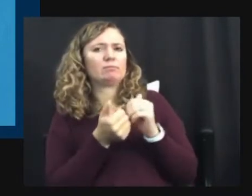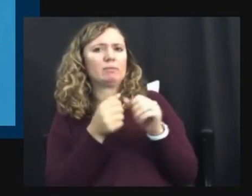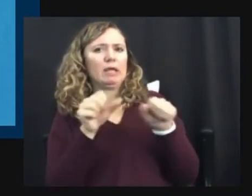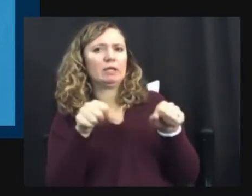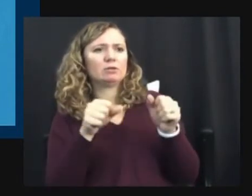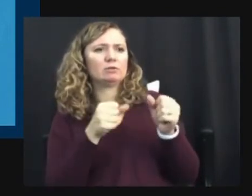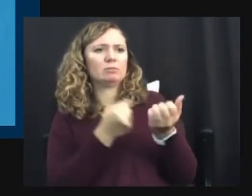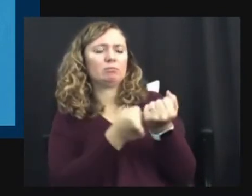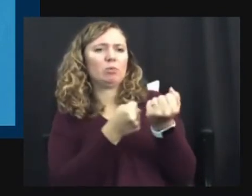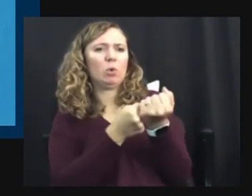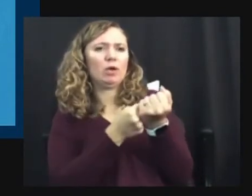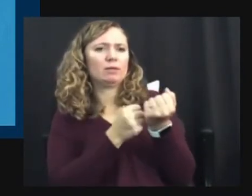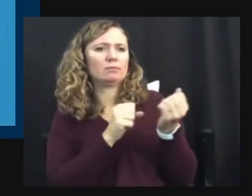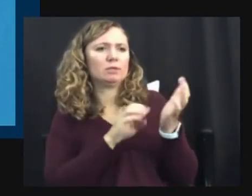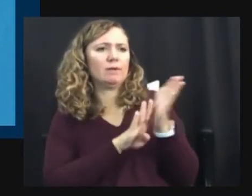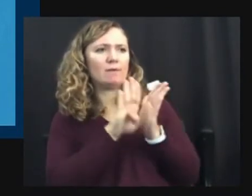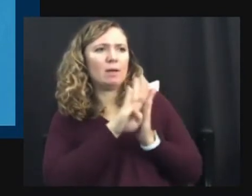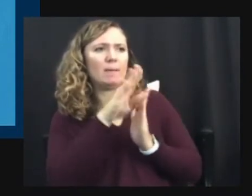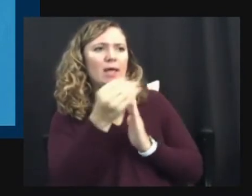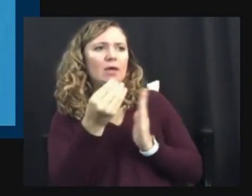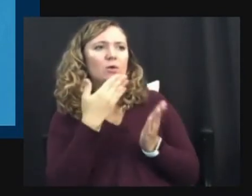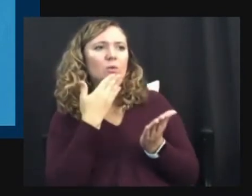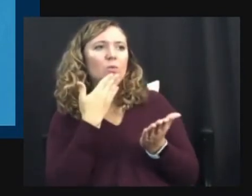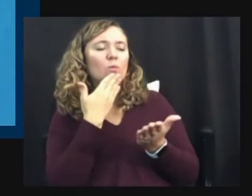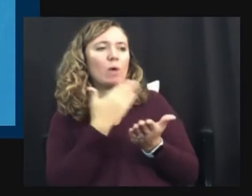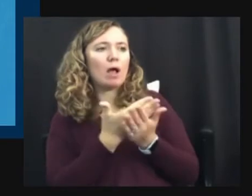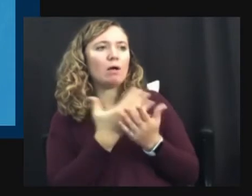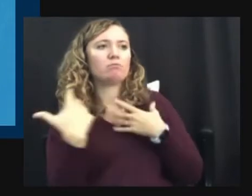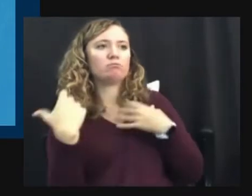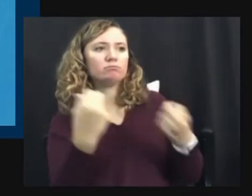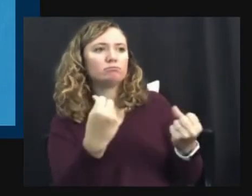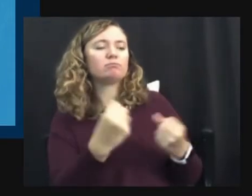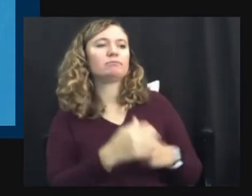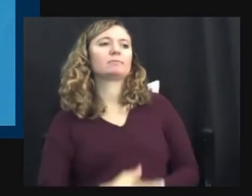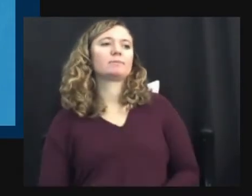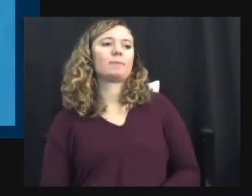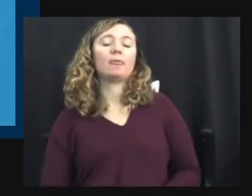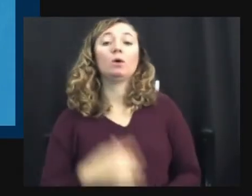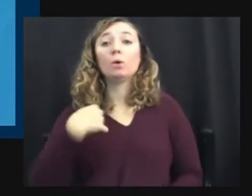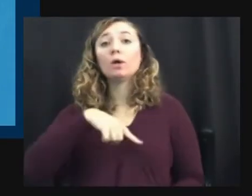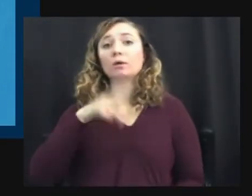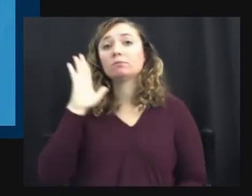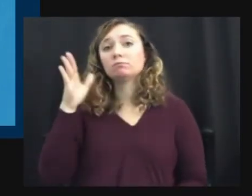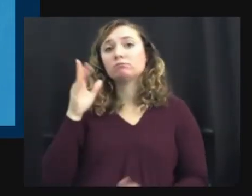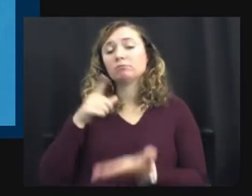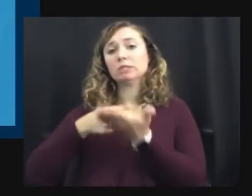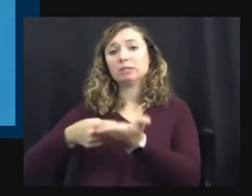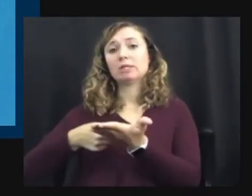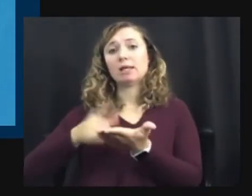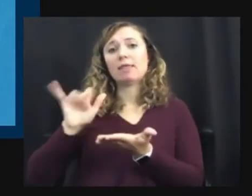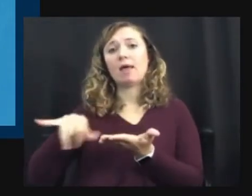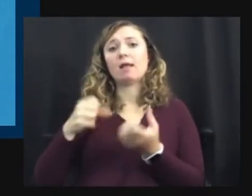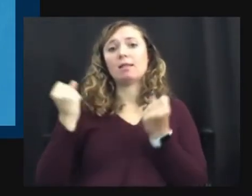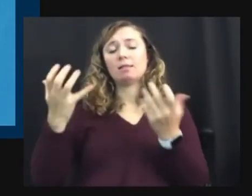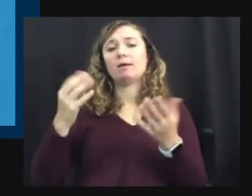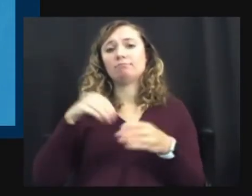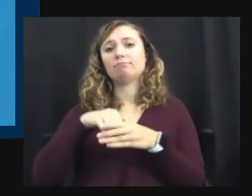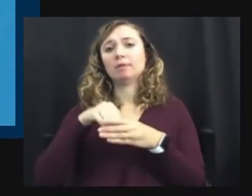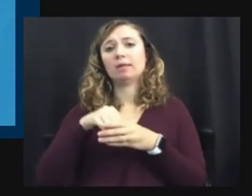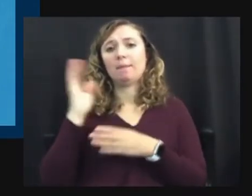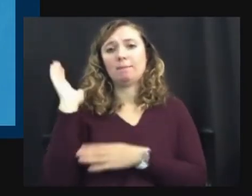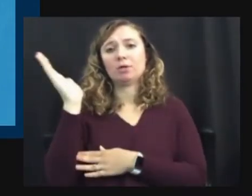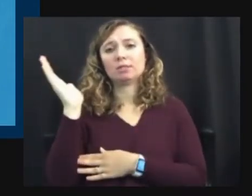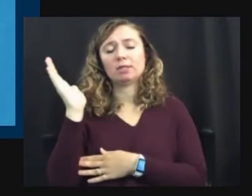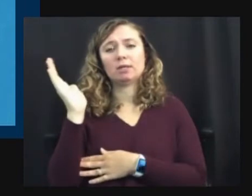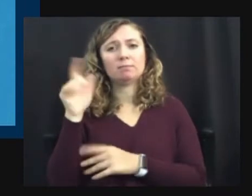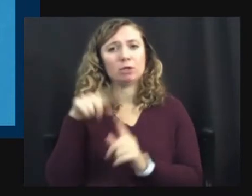well-being? I think that we're going to talk a lot about that in this presentation, but Jules,